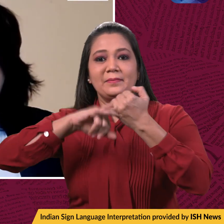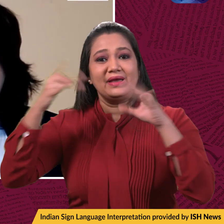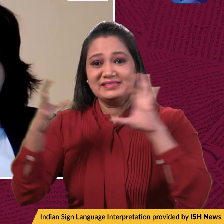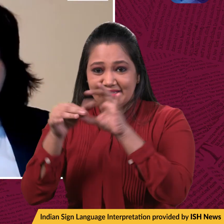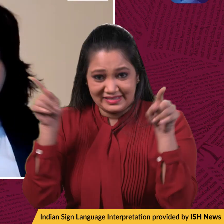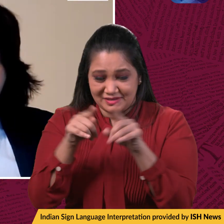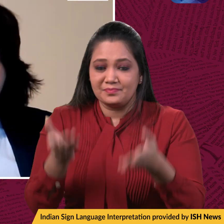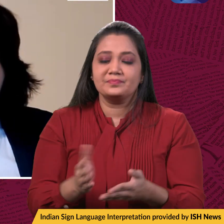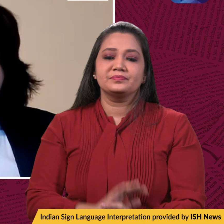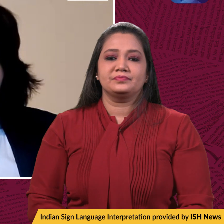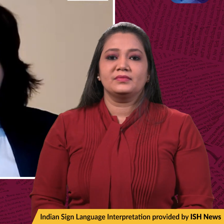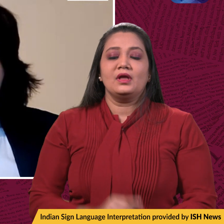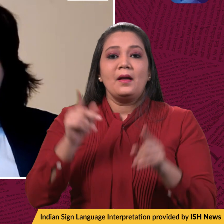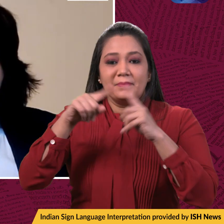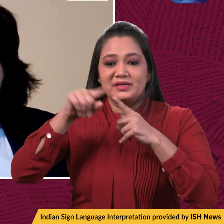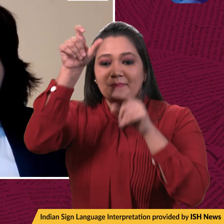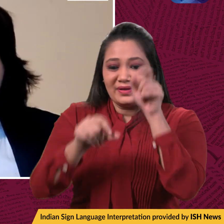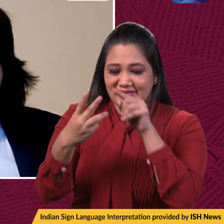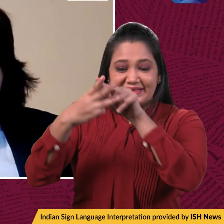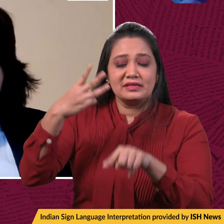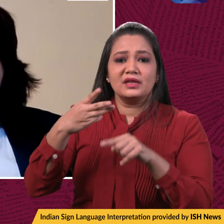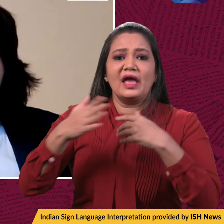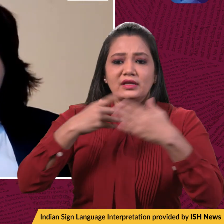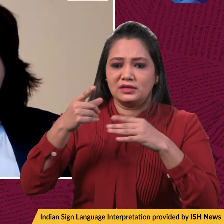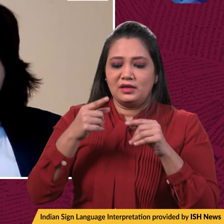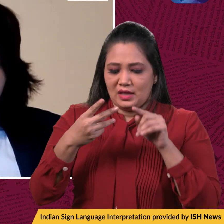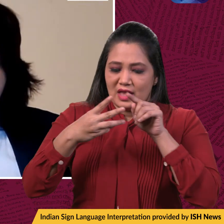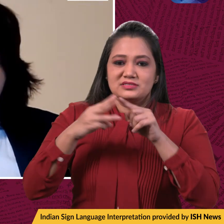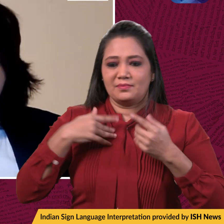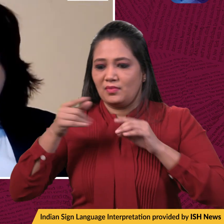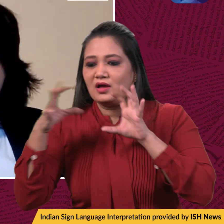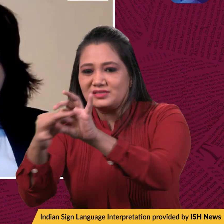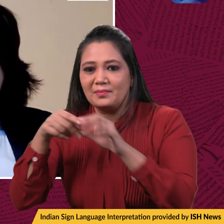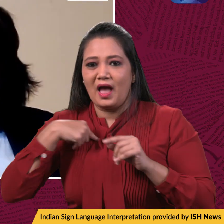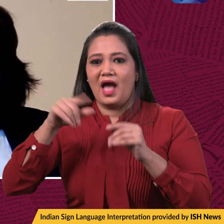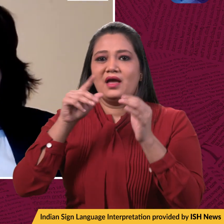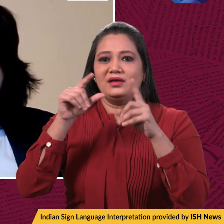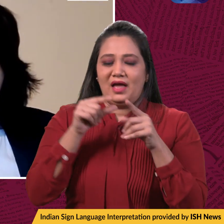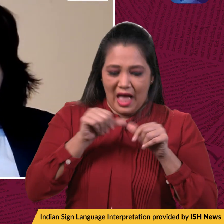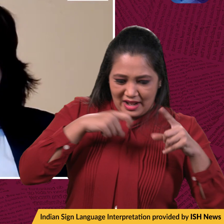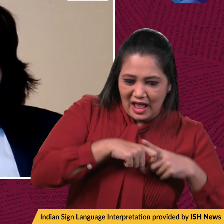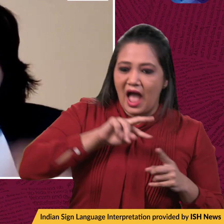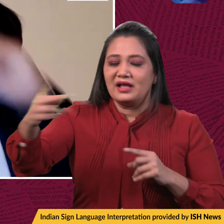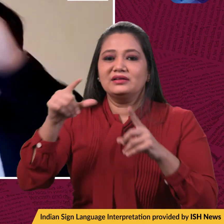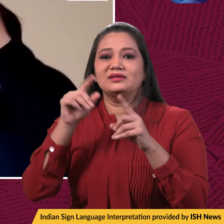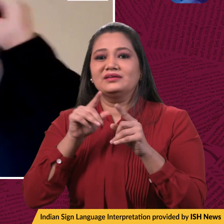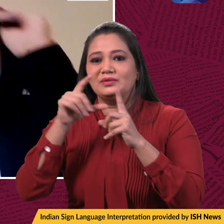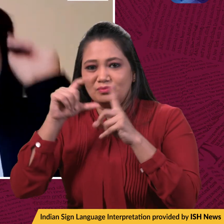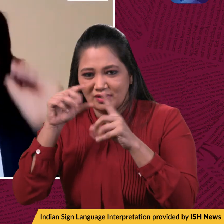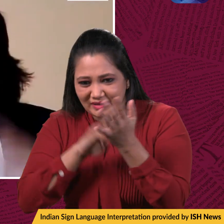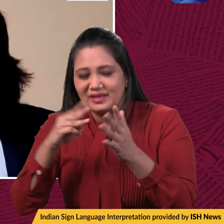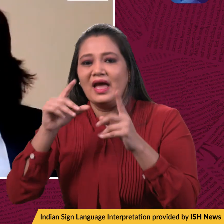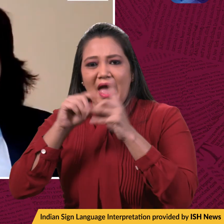Additionally, applicants should not try to establish communication with co-accused or any other person involved directly